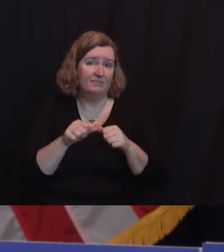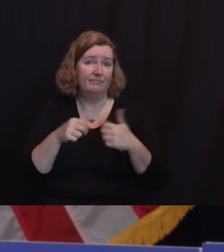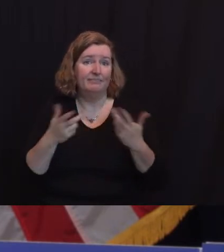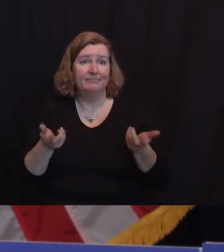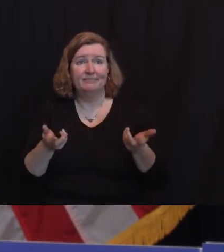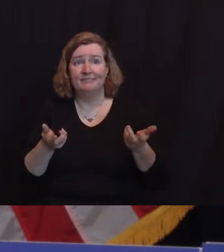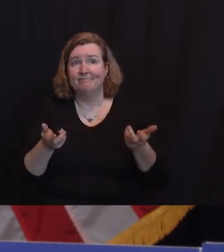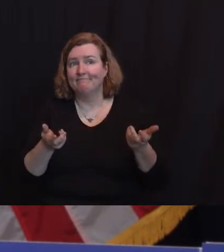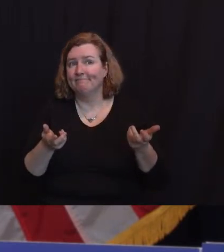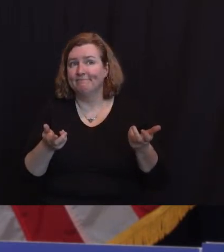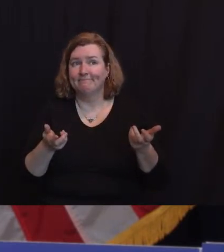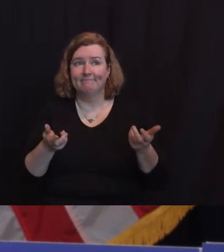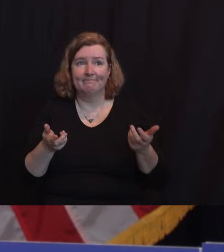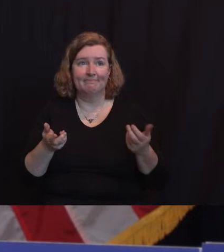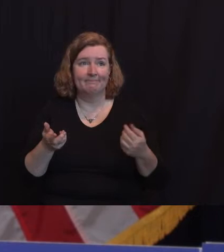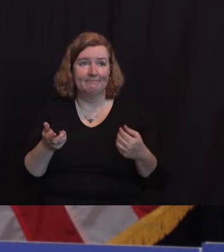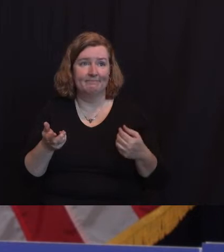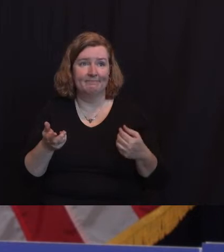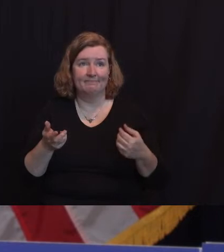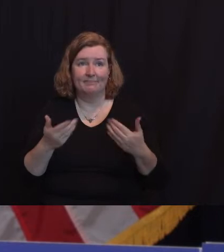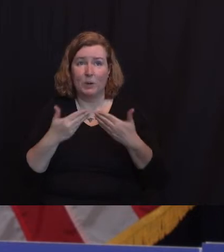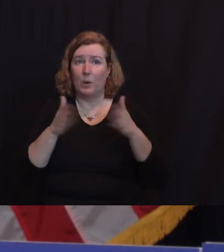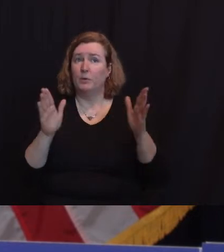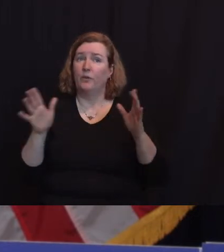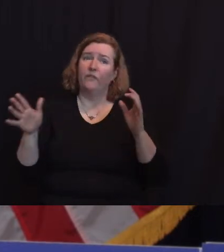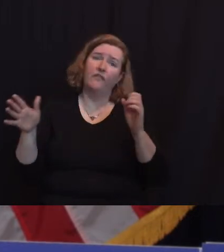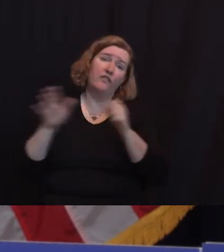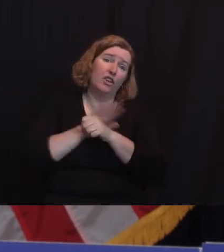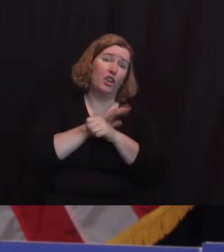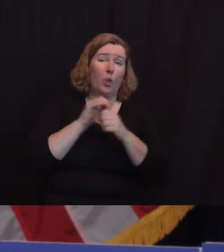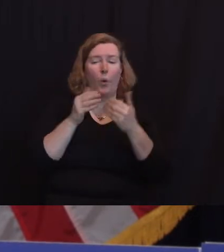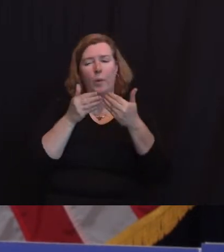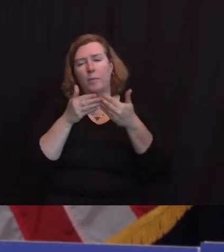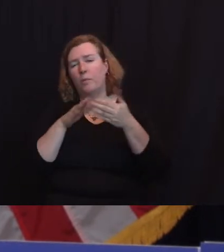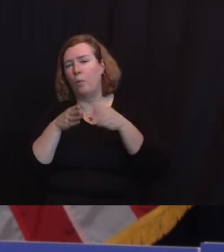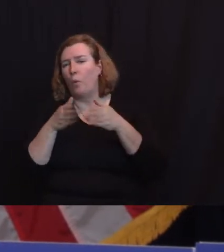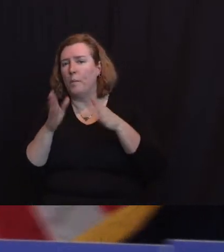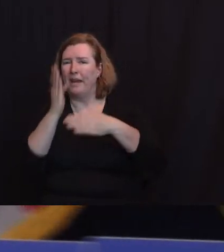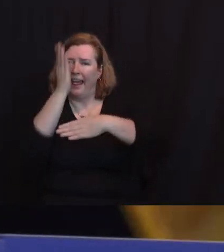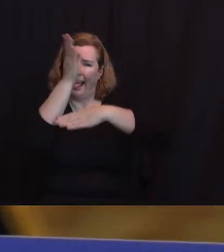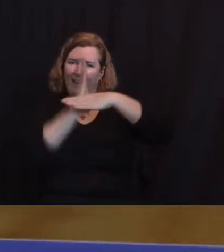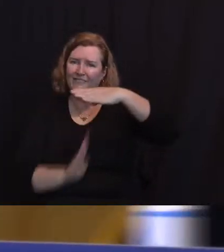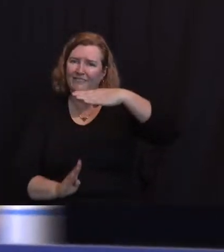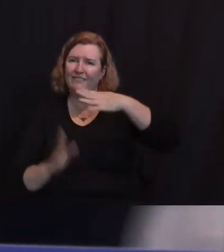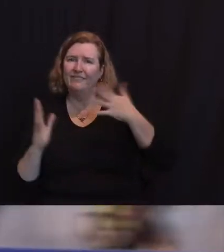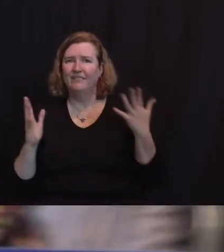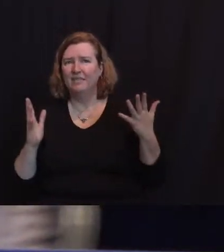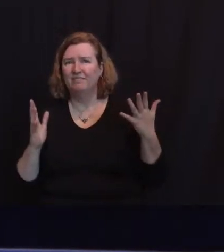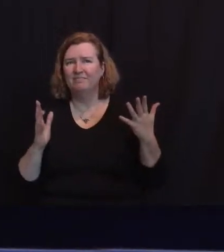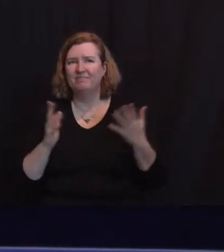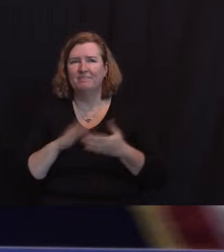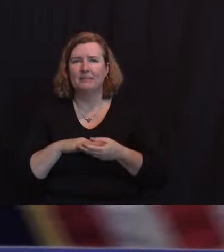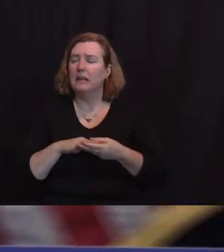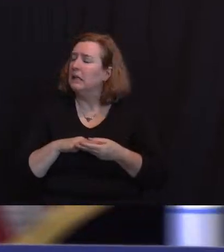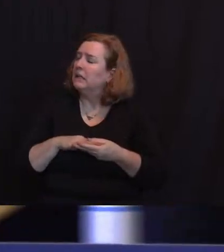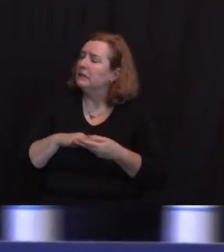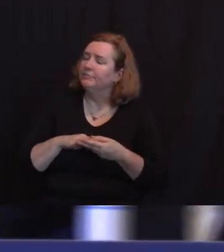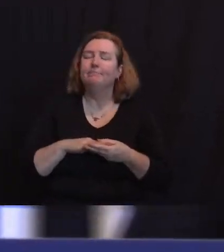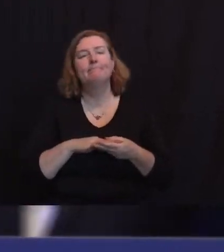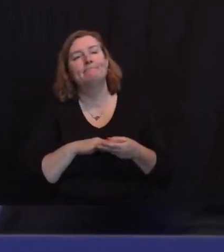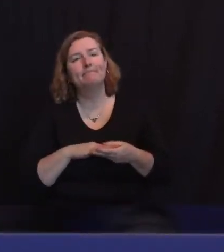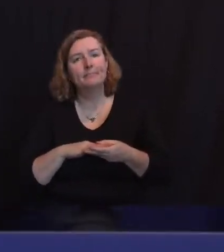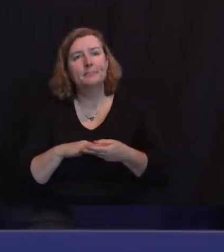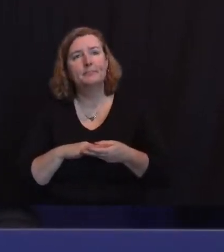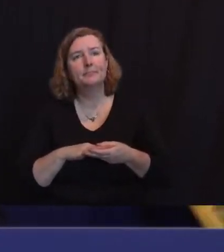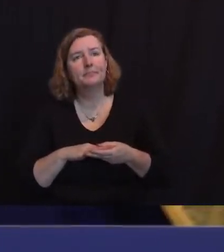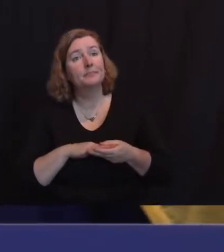can reopen fully or partially. I also think a very good part of that answer in particular is that this is going to be a gradual,